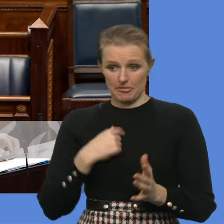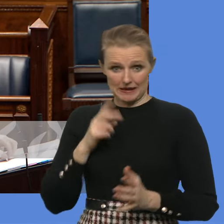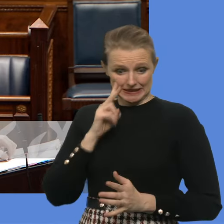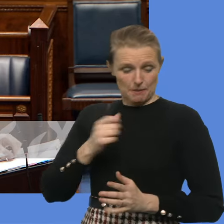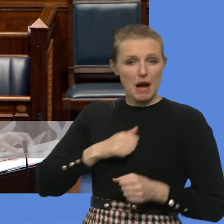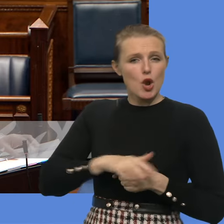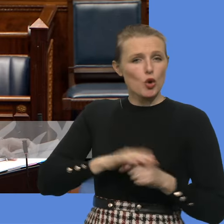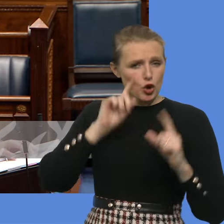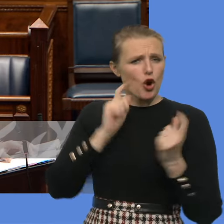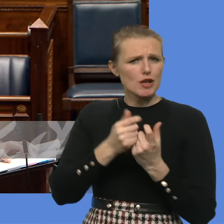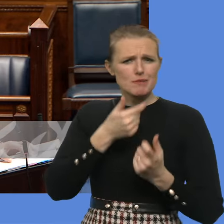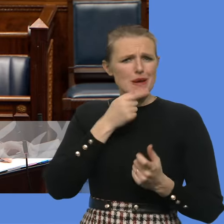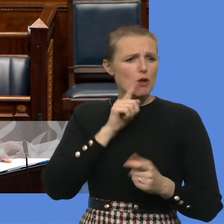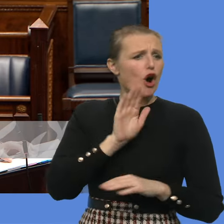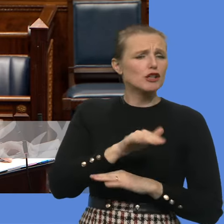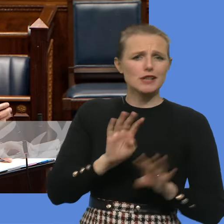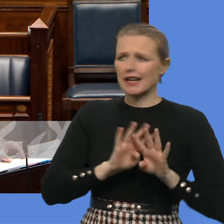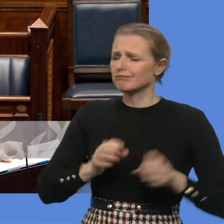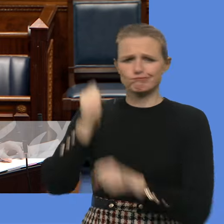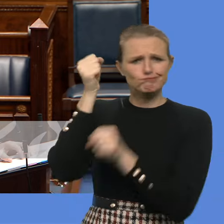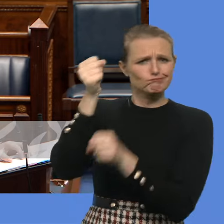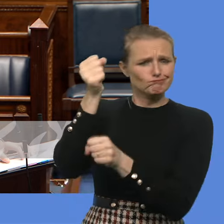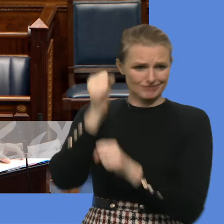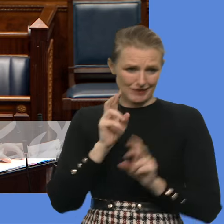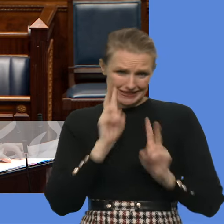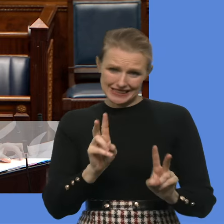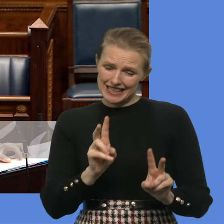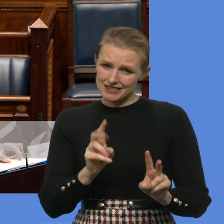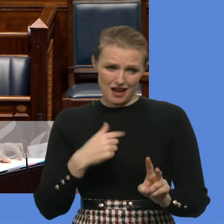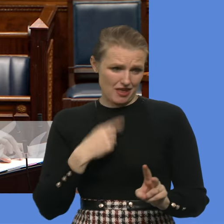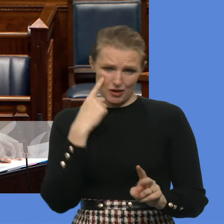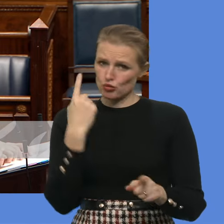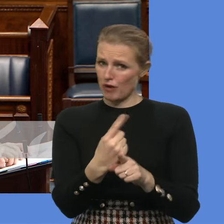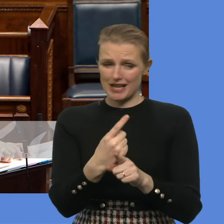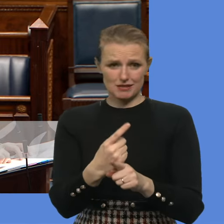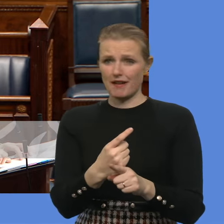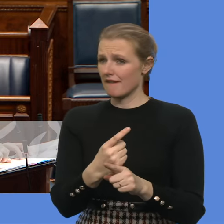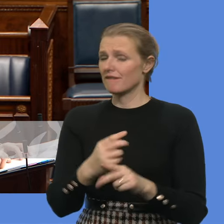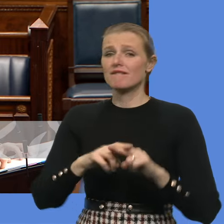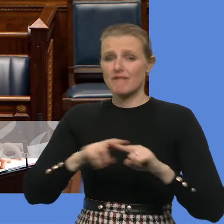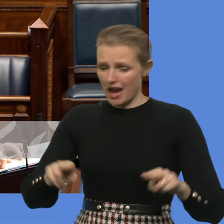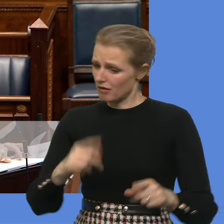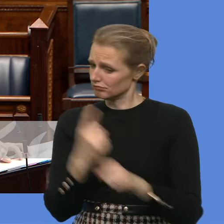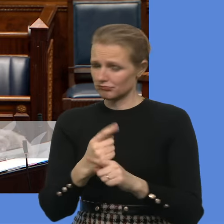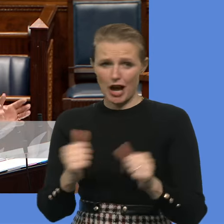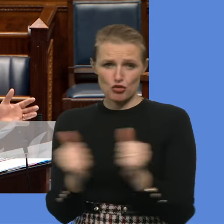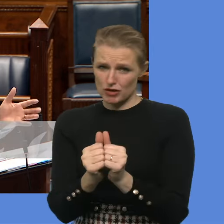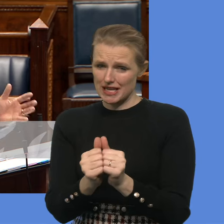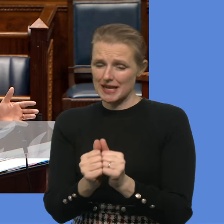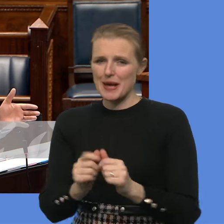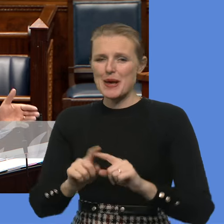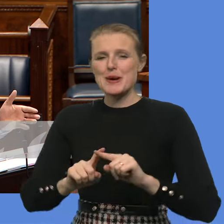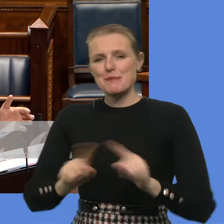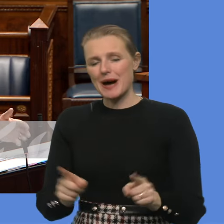college out on the picket lines over many years. I think it's a very legitimate demand that they have. What we're trying to do is to get, in terms of the envelope